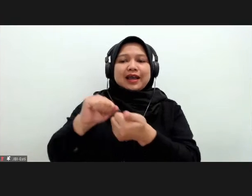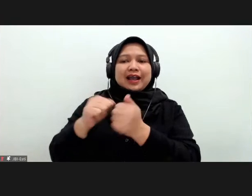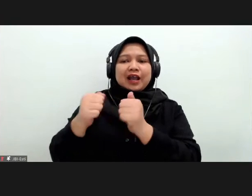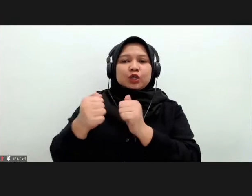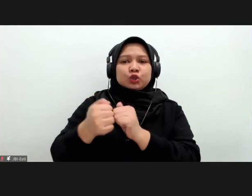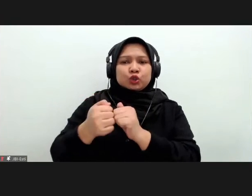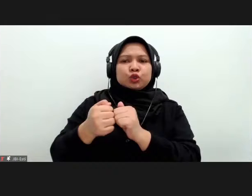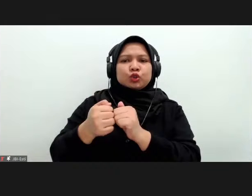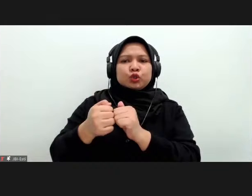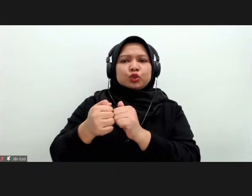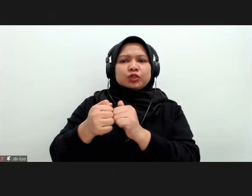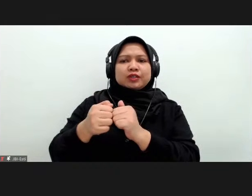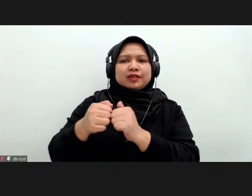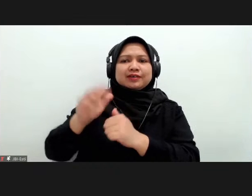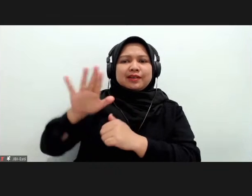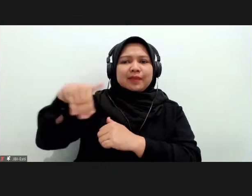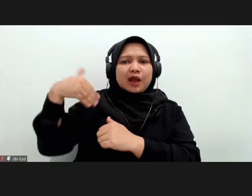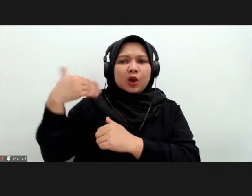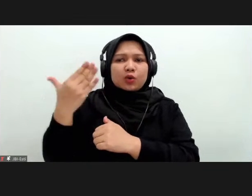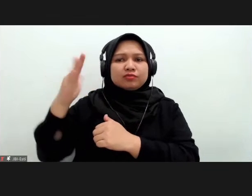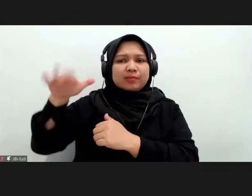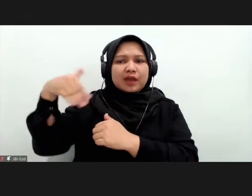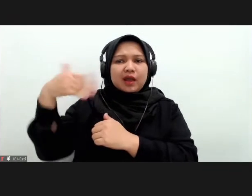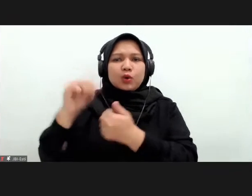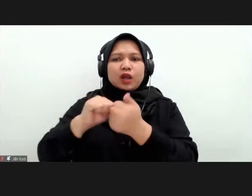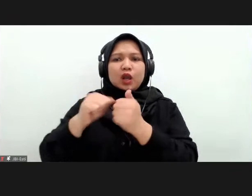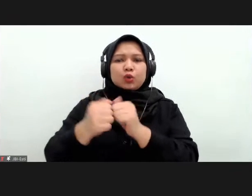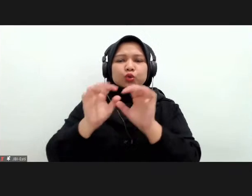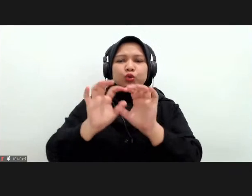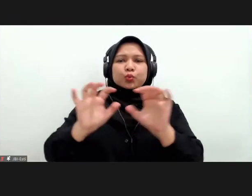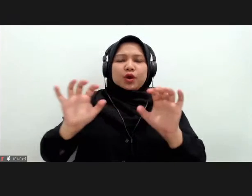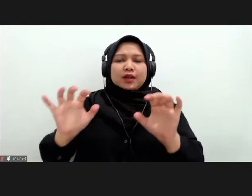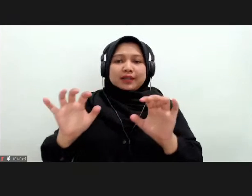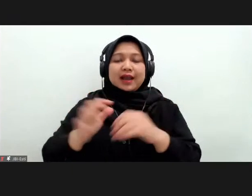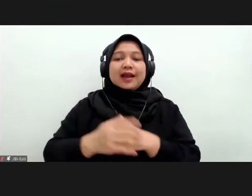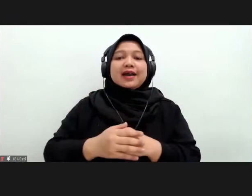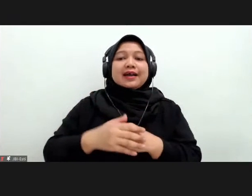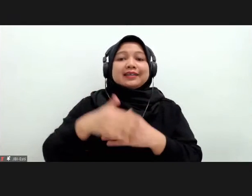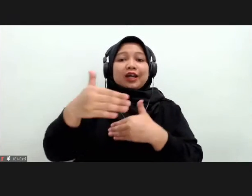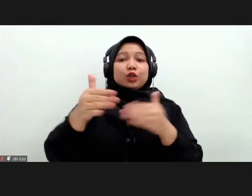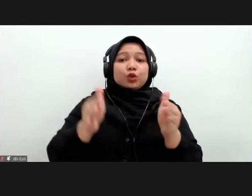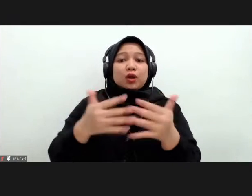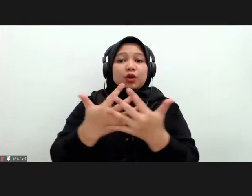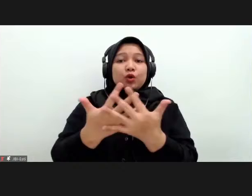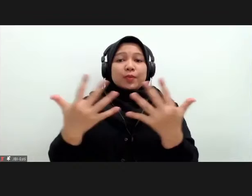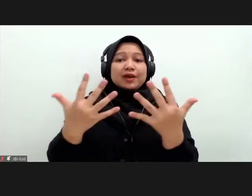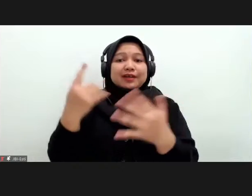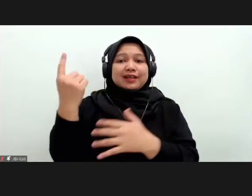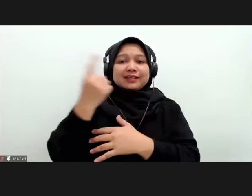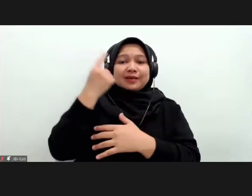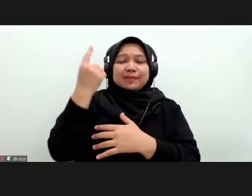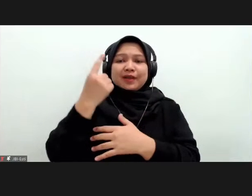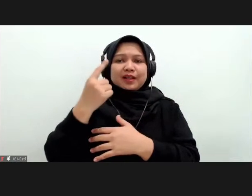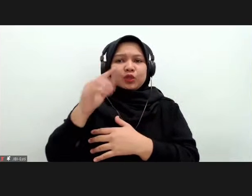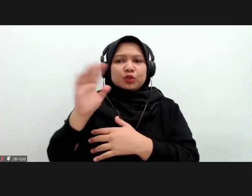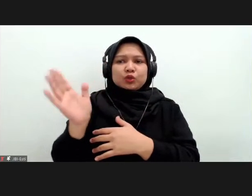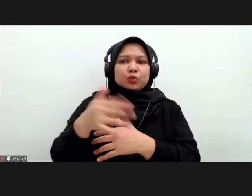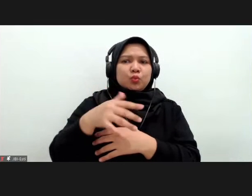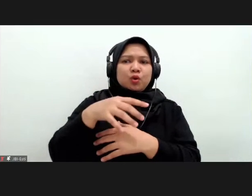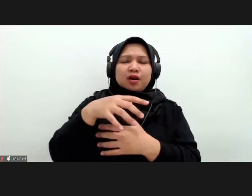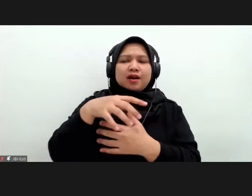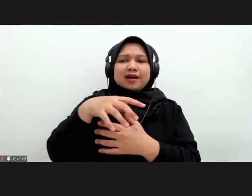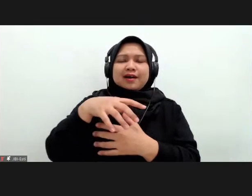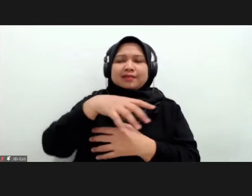has shrunk in almost all actors, from whether they are expressing their freedom of expression in the academia,